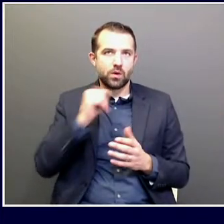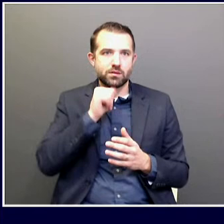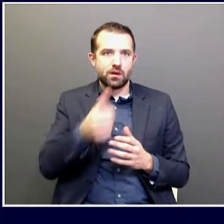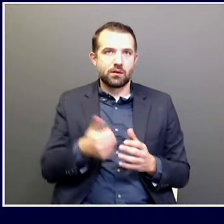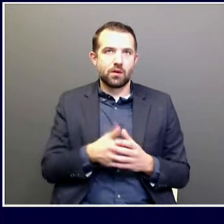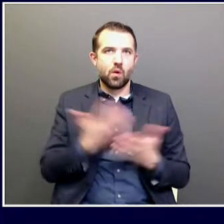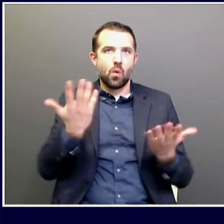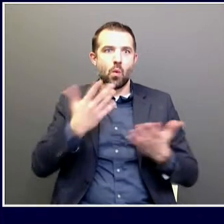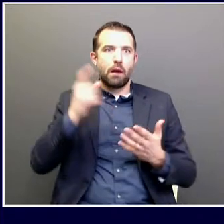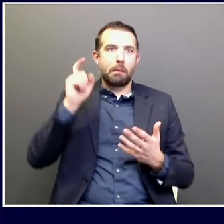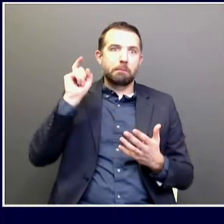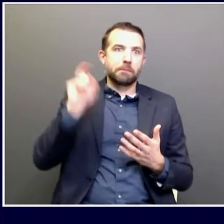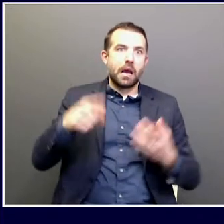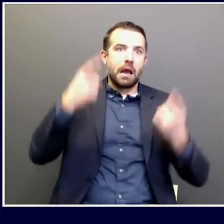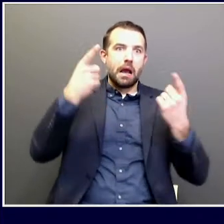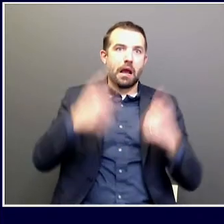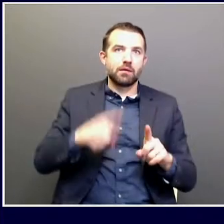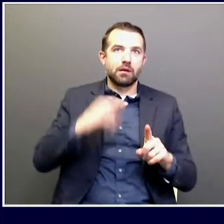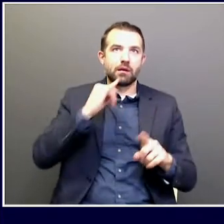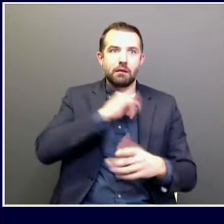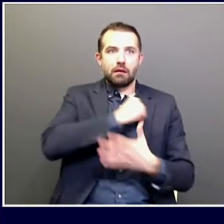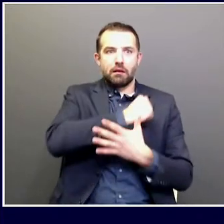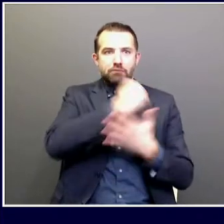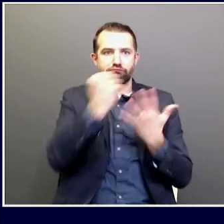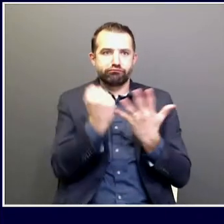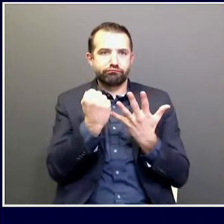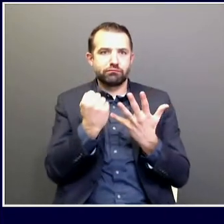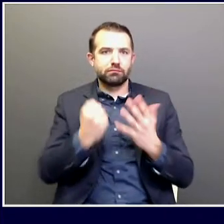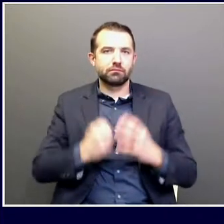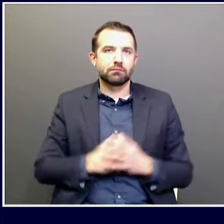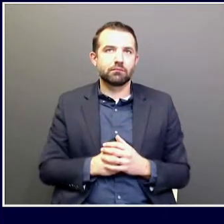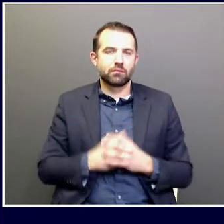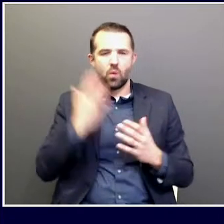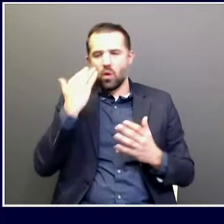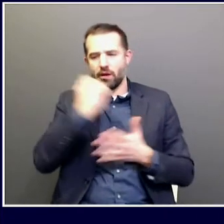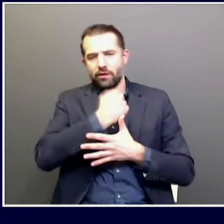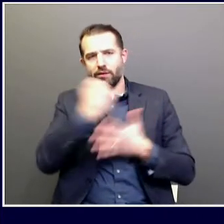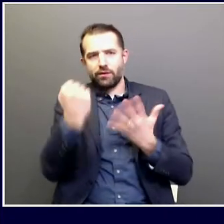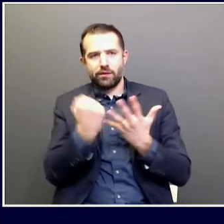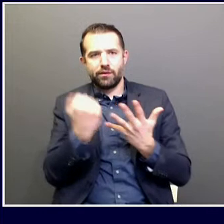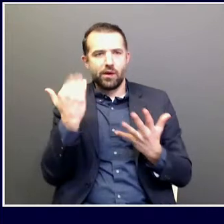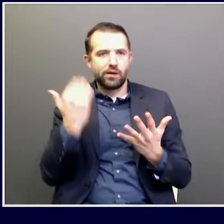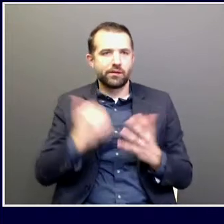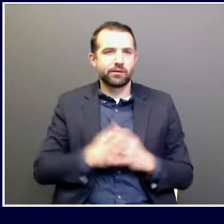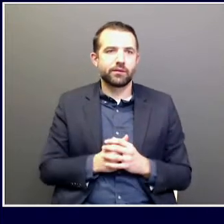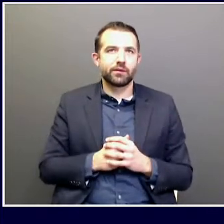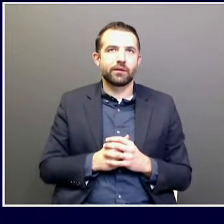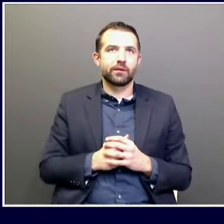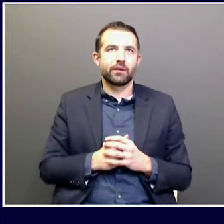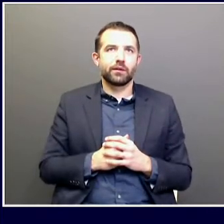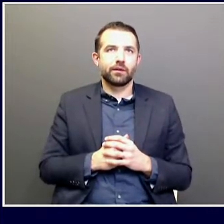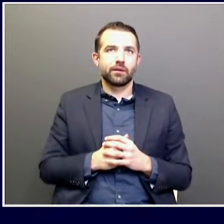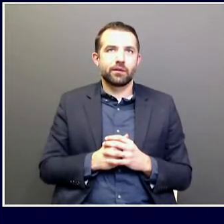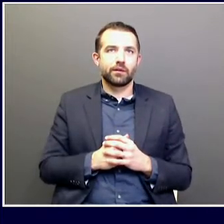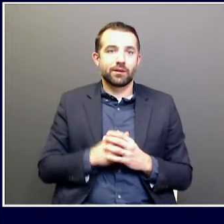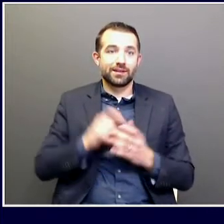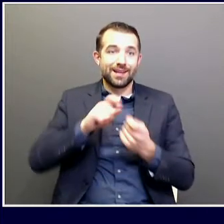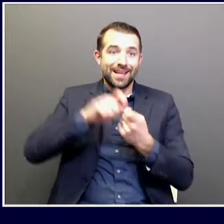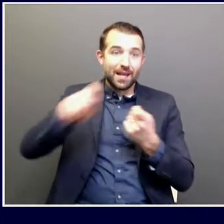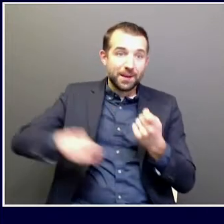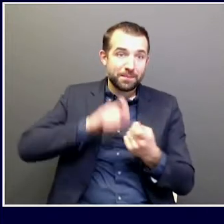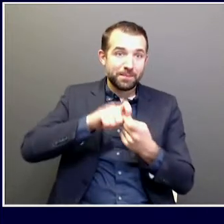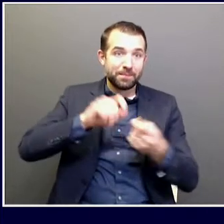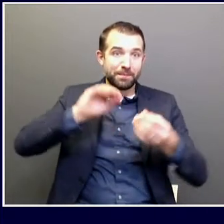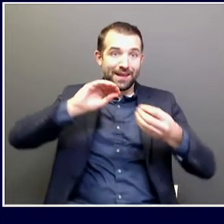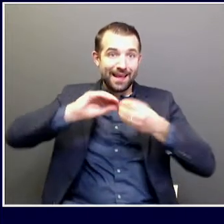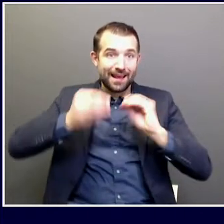feel like that's the appropriate step? So I think there's some sort of magical threshold that we'll cross and we'll say now is the